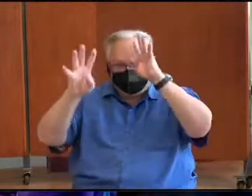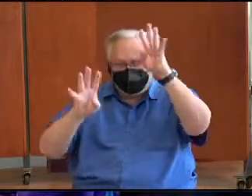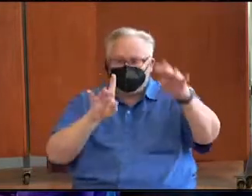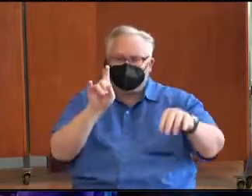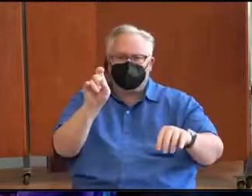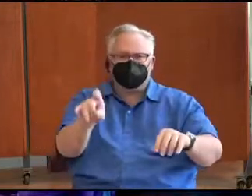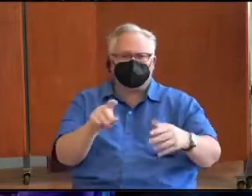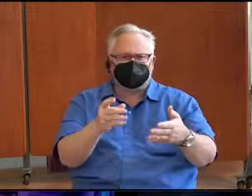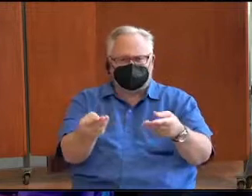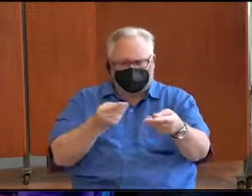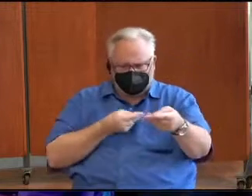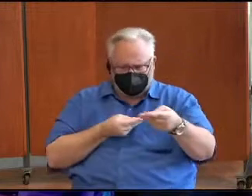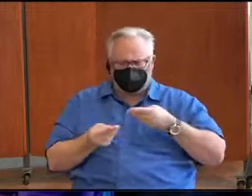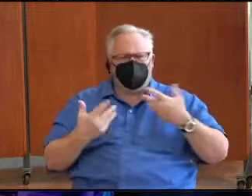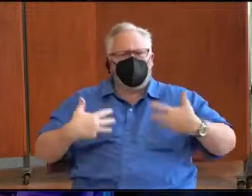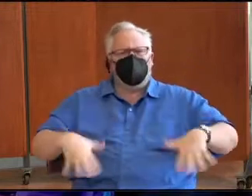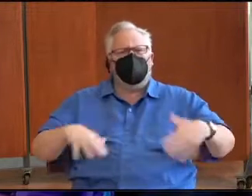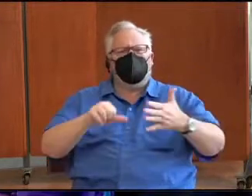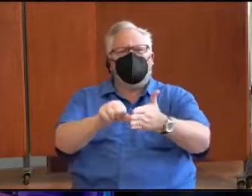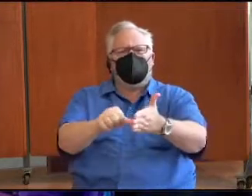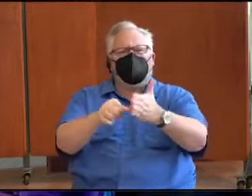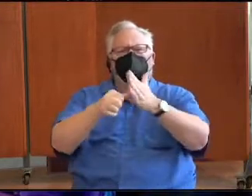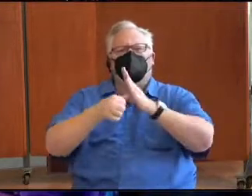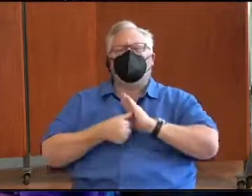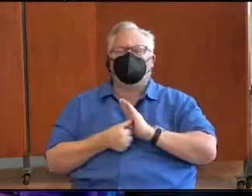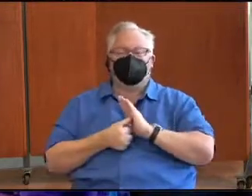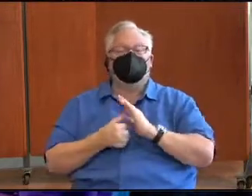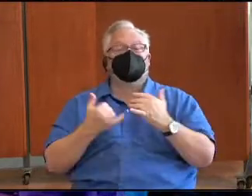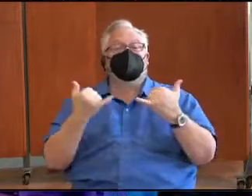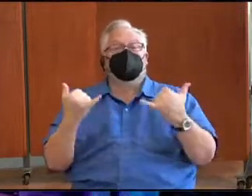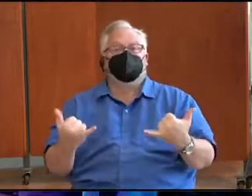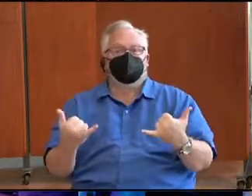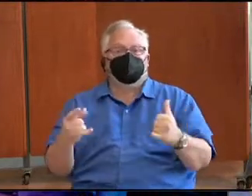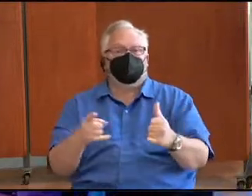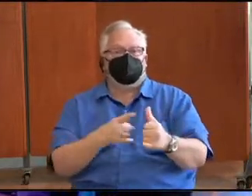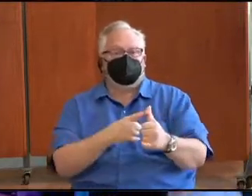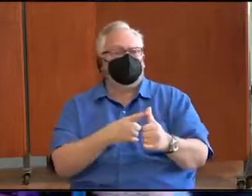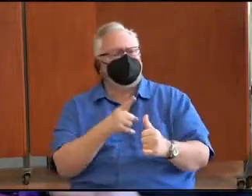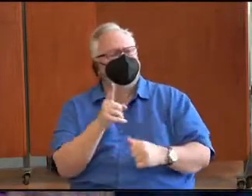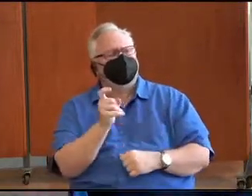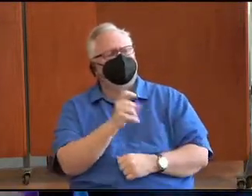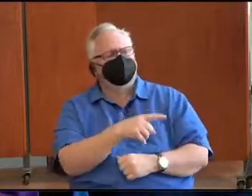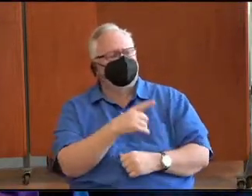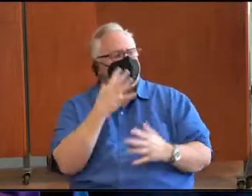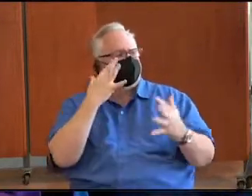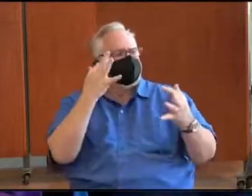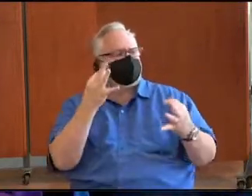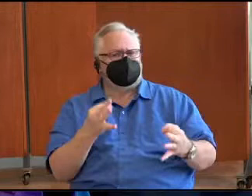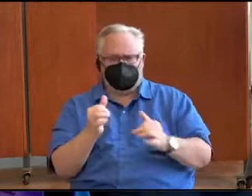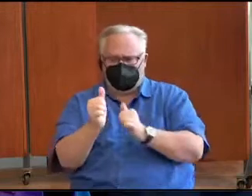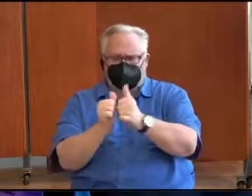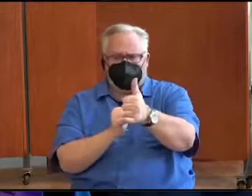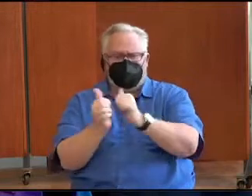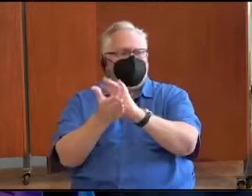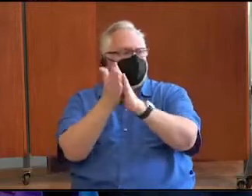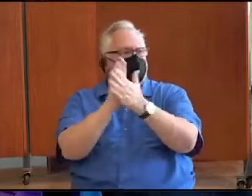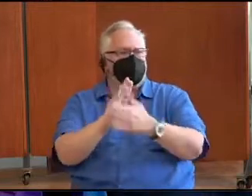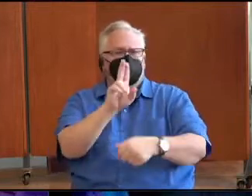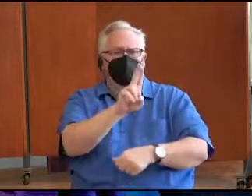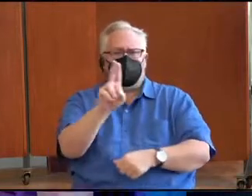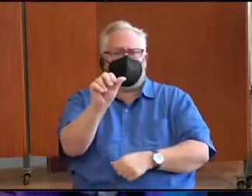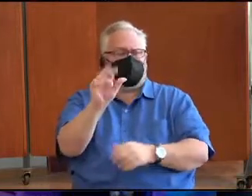youth. So here they go. So the first question they wanted to know is, what made you decide to run to be the UUA